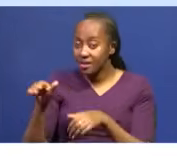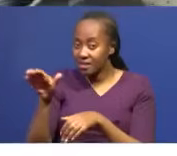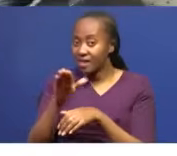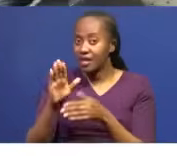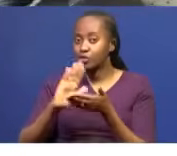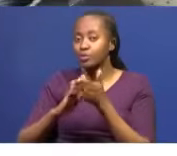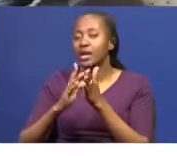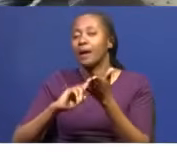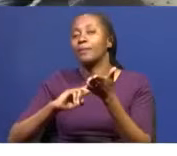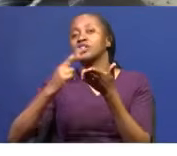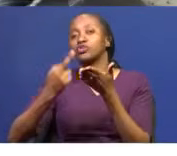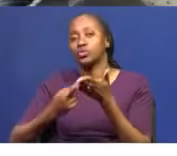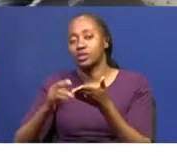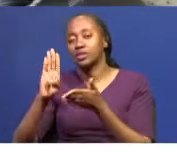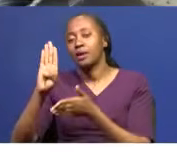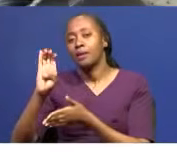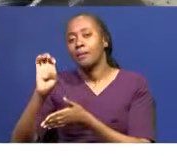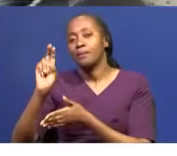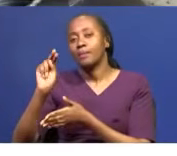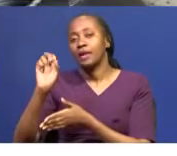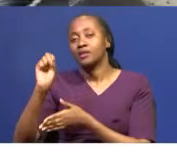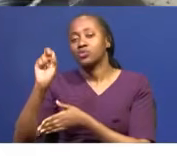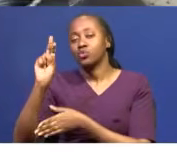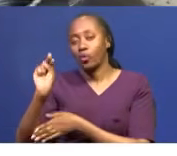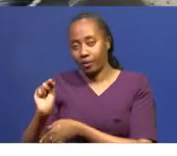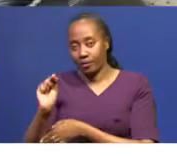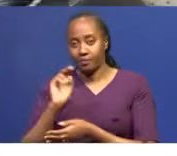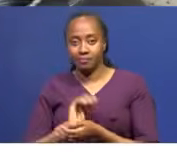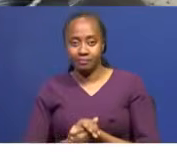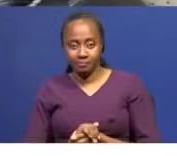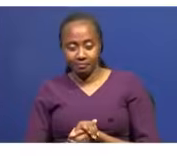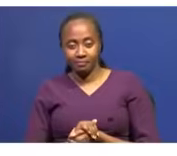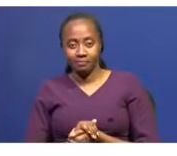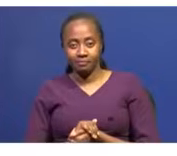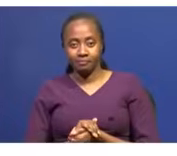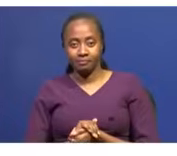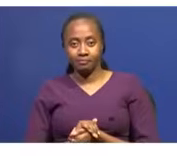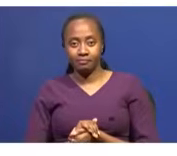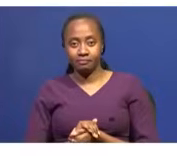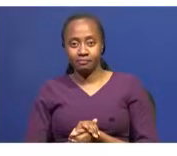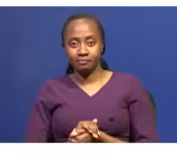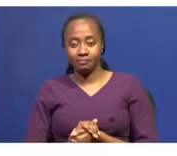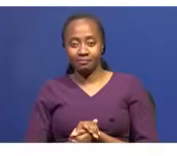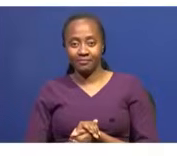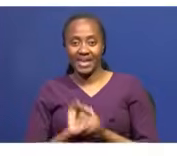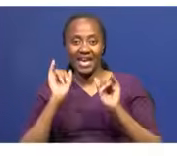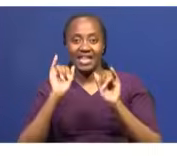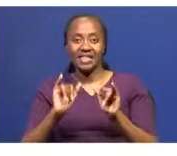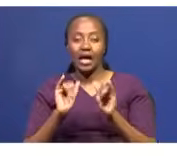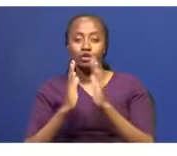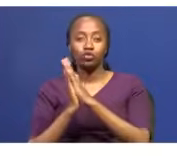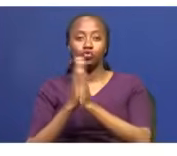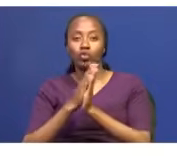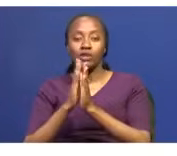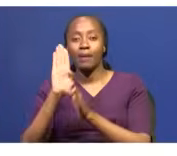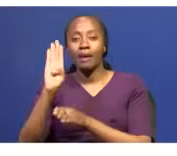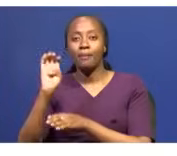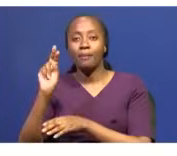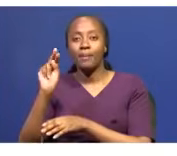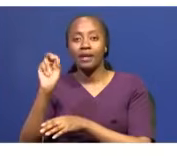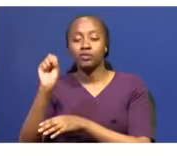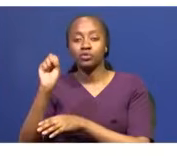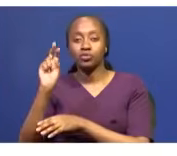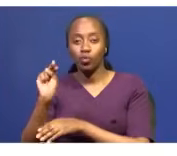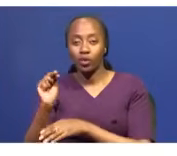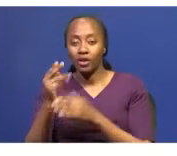resources and make money. Benson Rioba reporting for Prime Edition. And that story by Benson Rioba brings us to a close